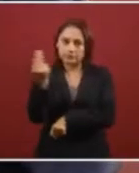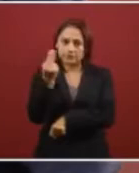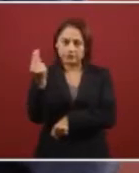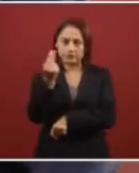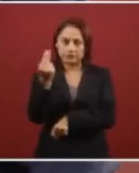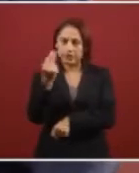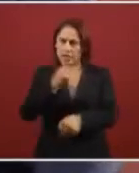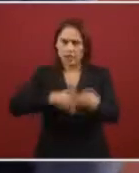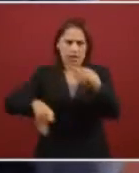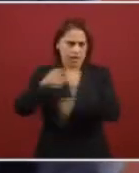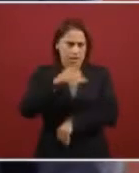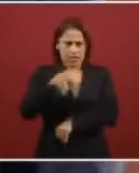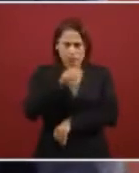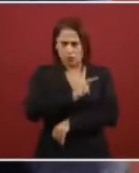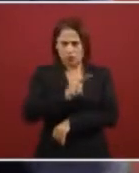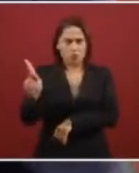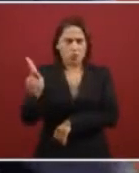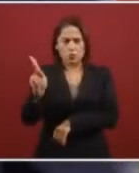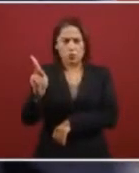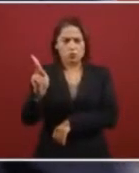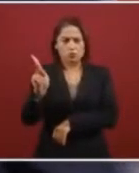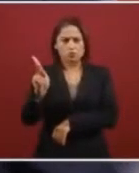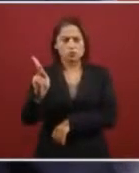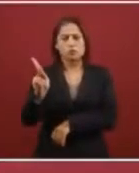everyone. No son